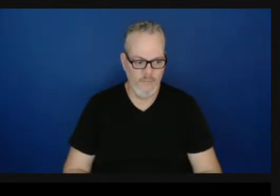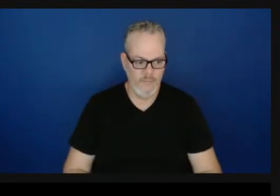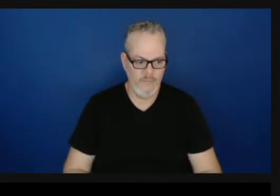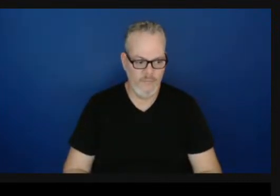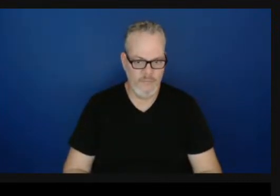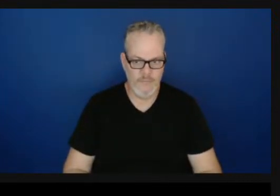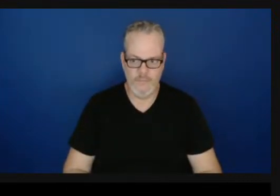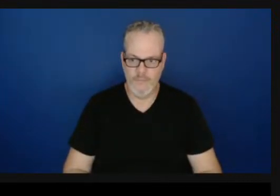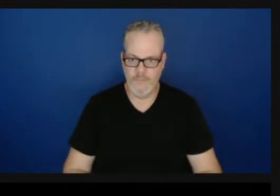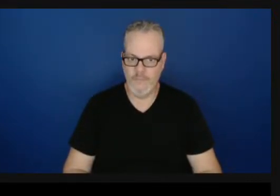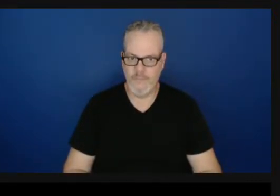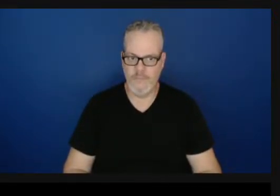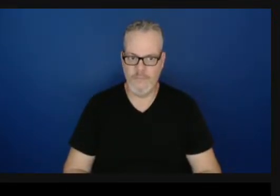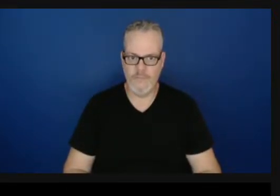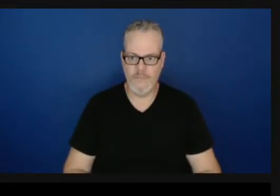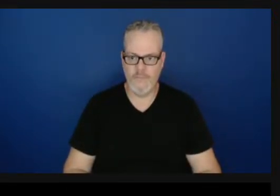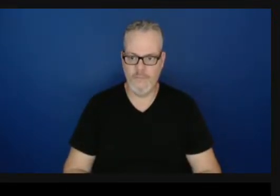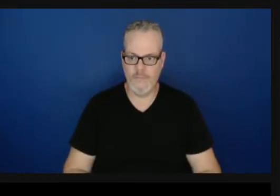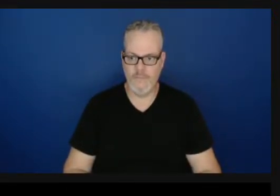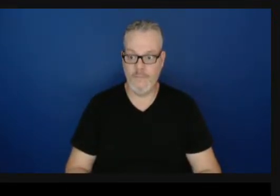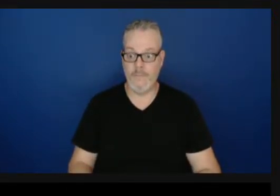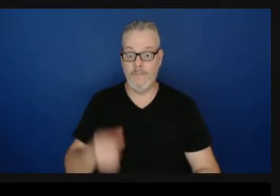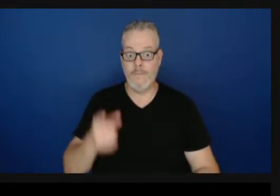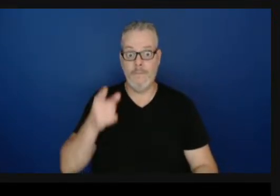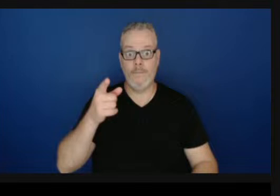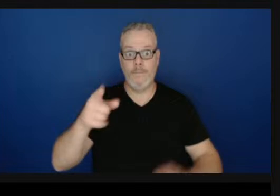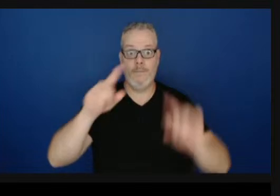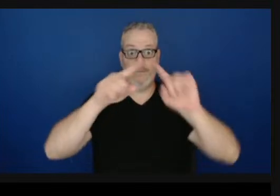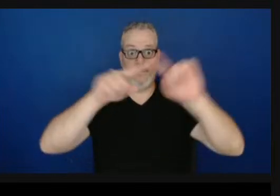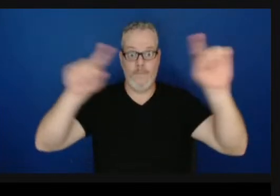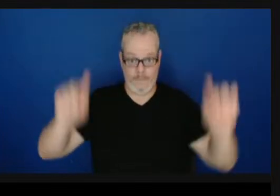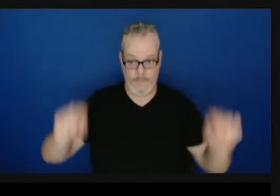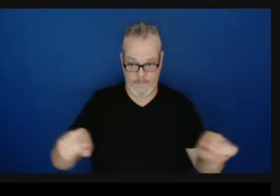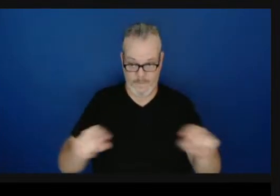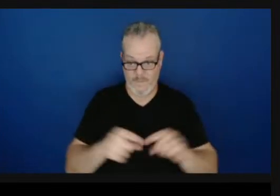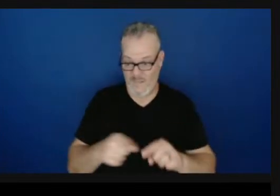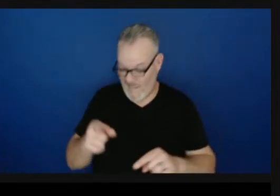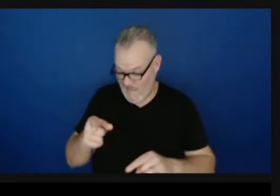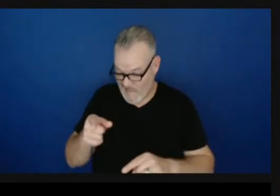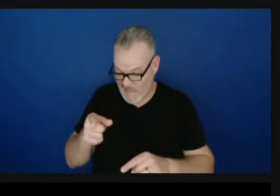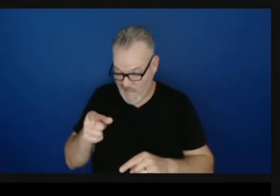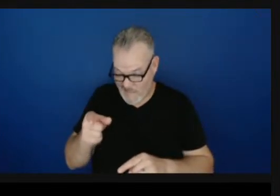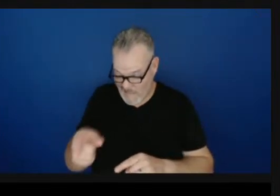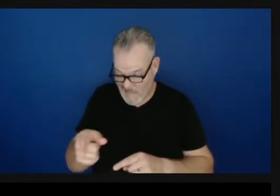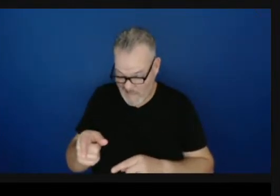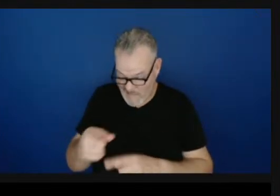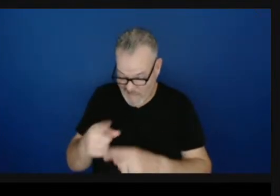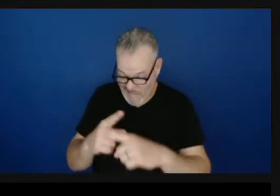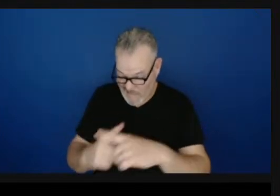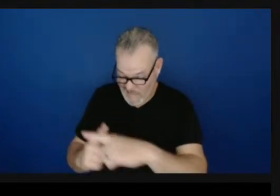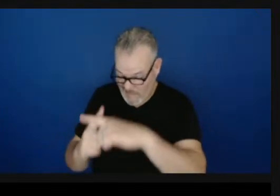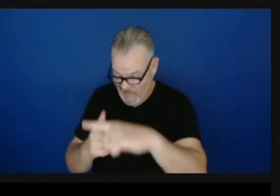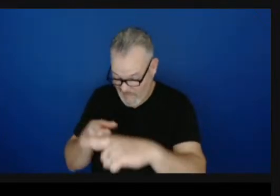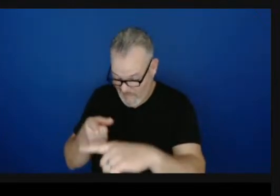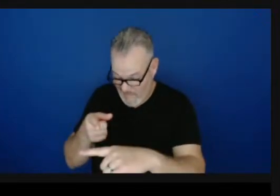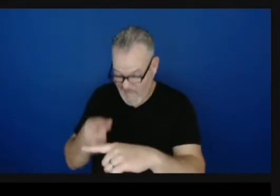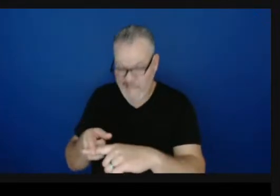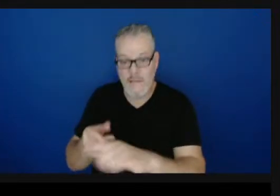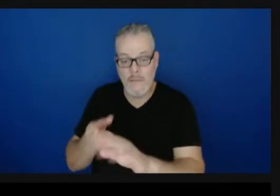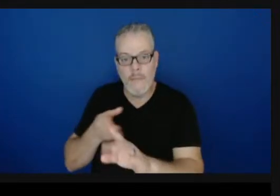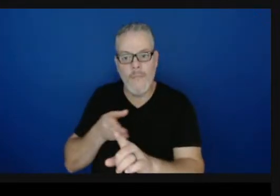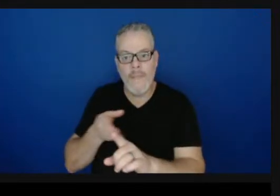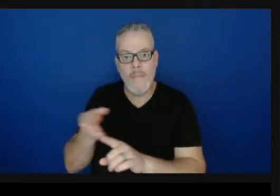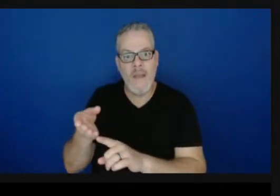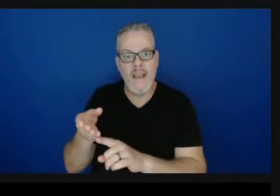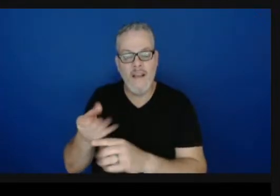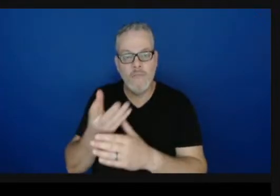In a bigger picture, we were zoomed into really right in here, that little section right in here. So the main eruption draining was really all of